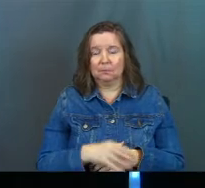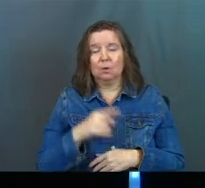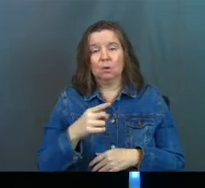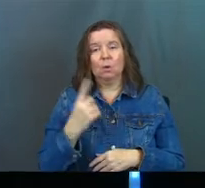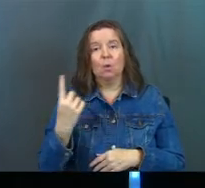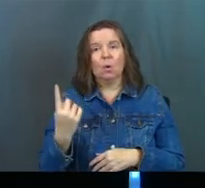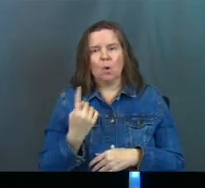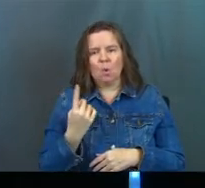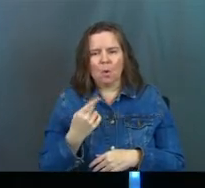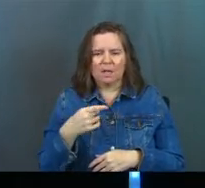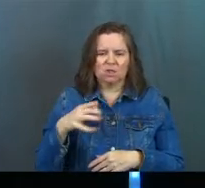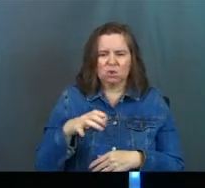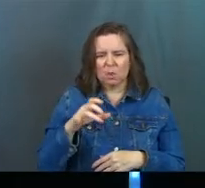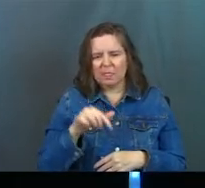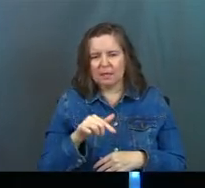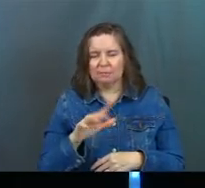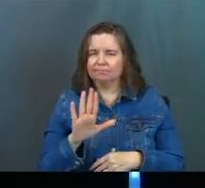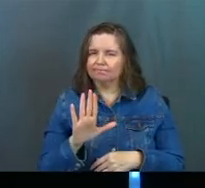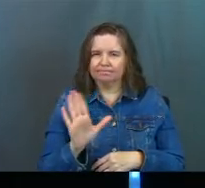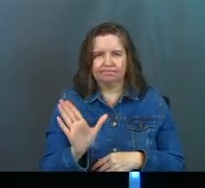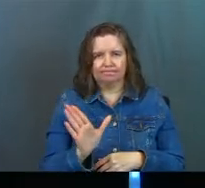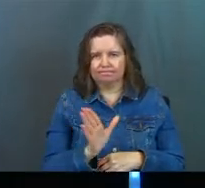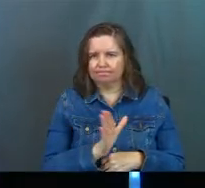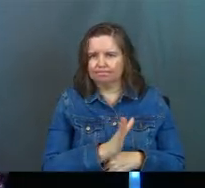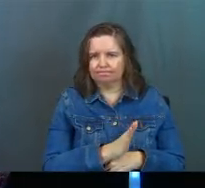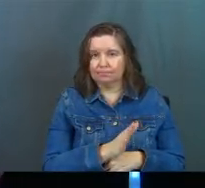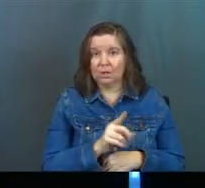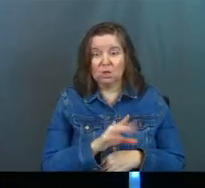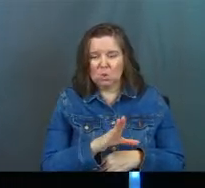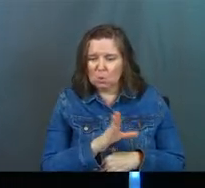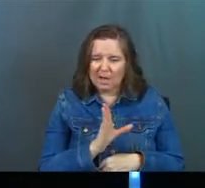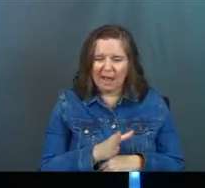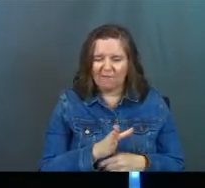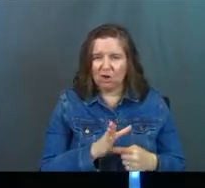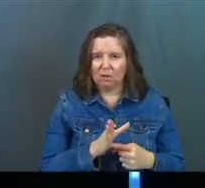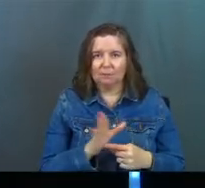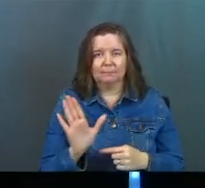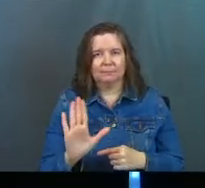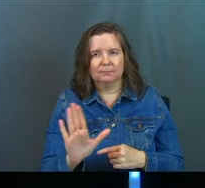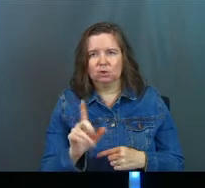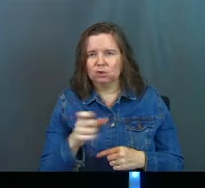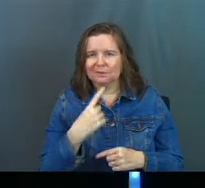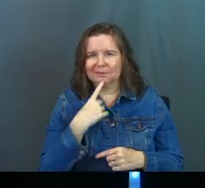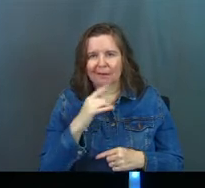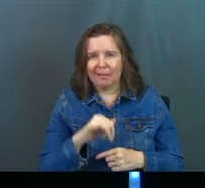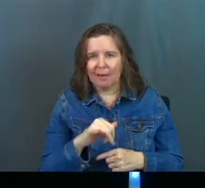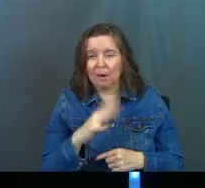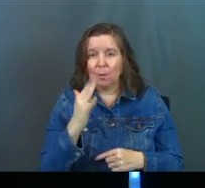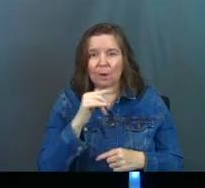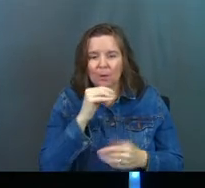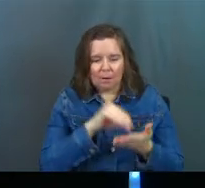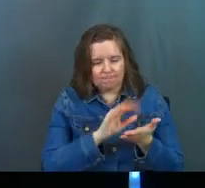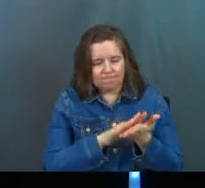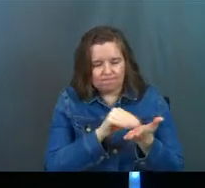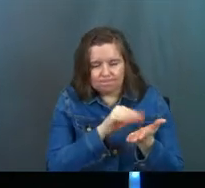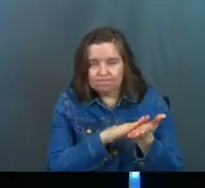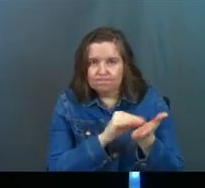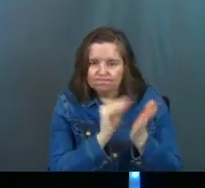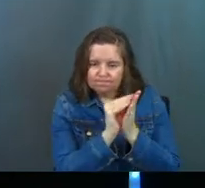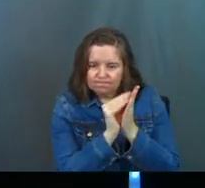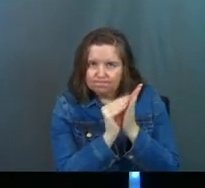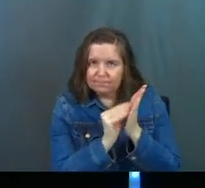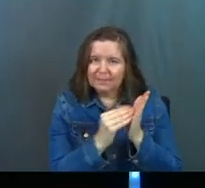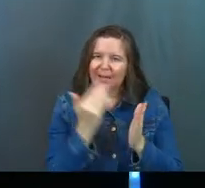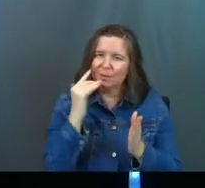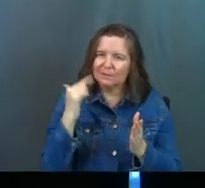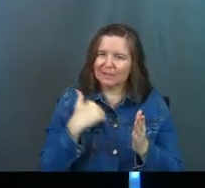You always do this. You never do that. Those words shouldn't be there because we're not keeping records with each other. I